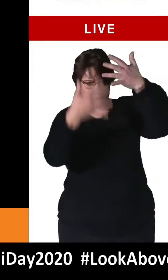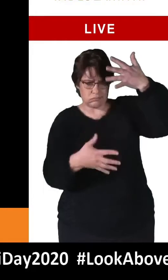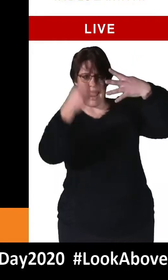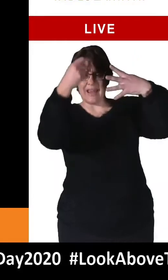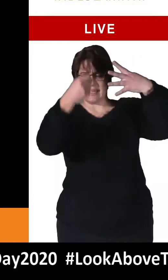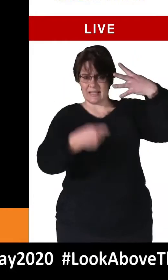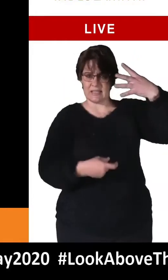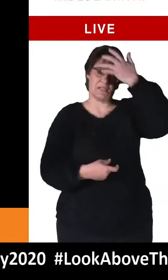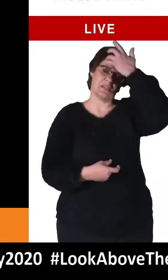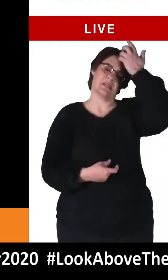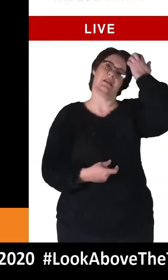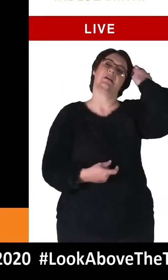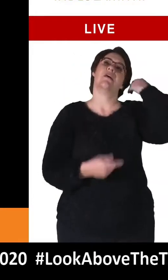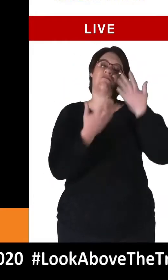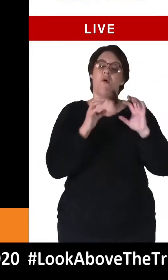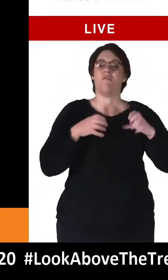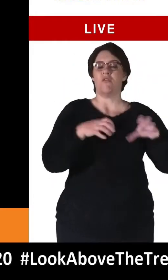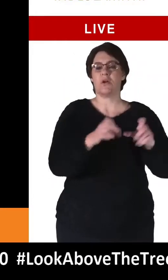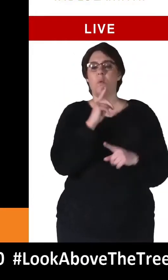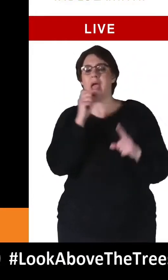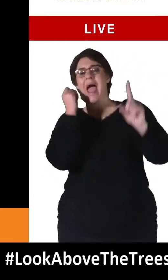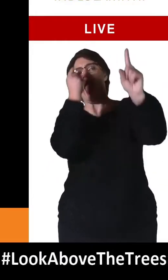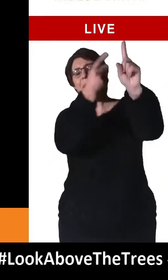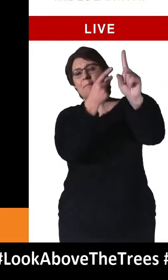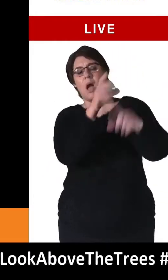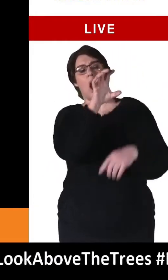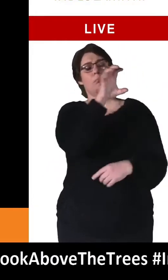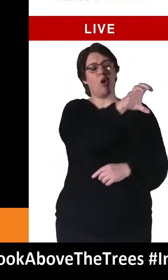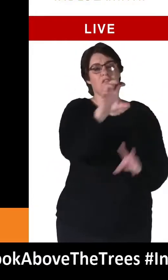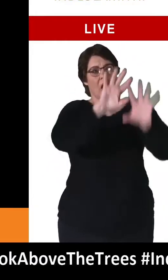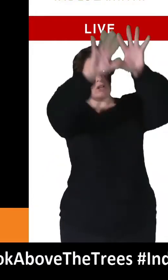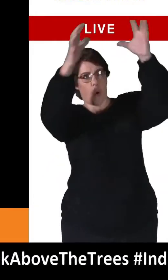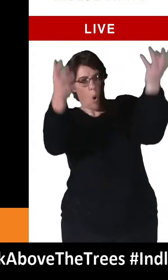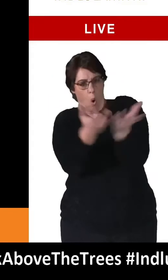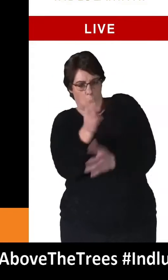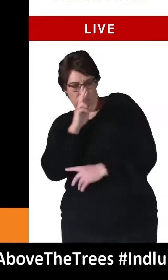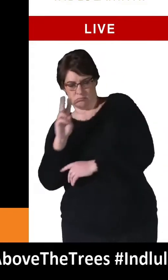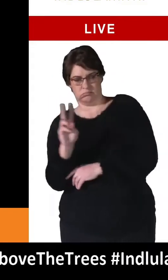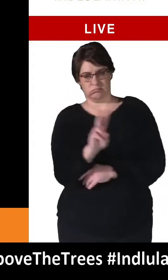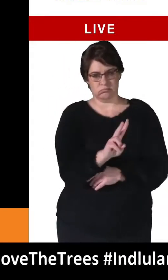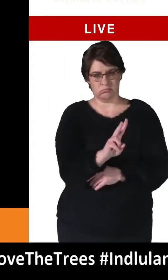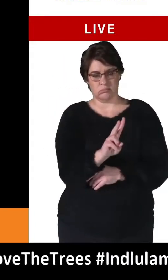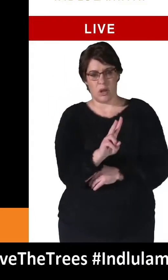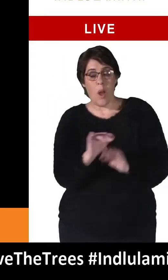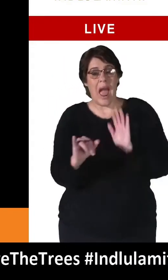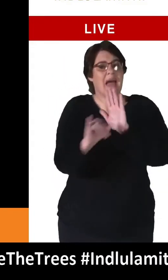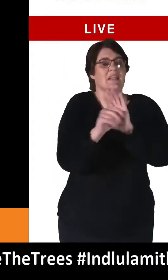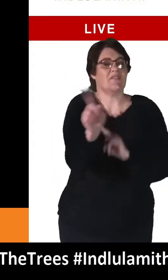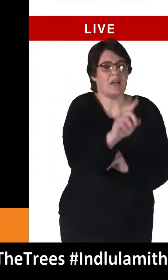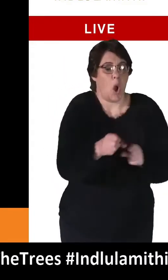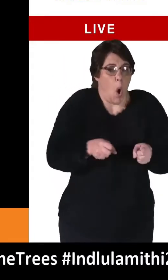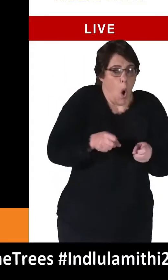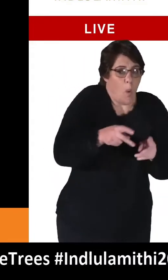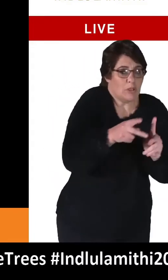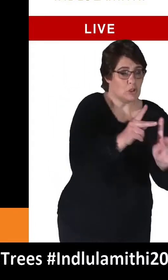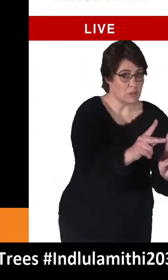key driving forces, the intention is to see our provinces holistically and identify both opportunities to